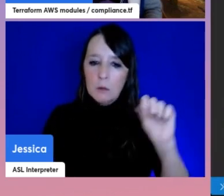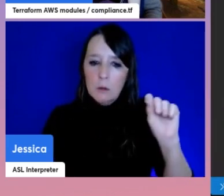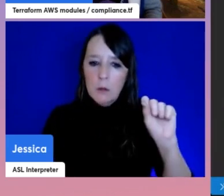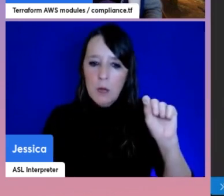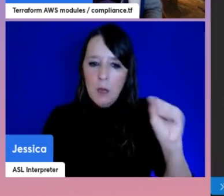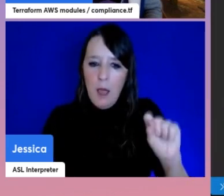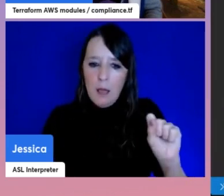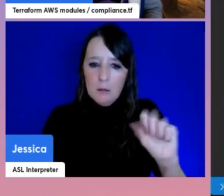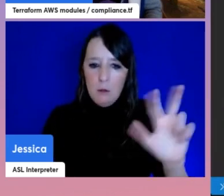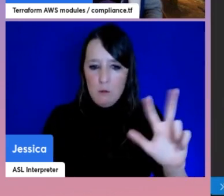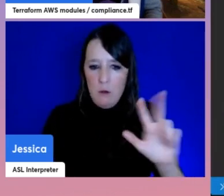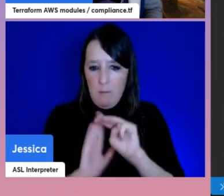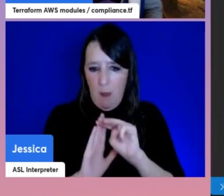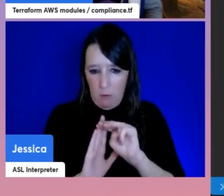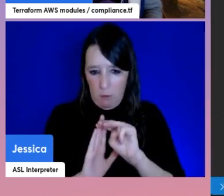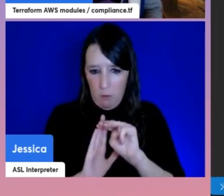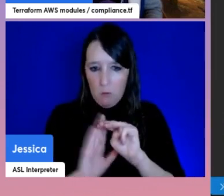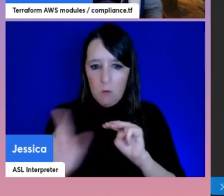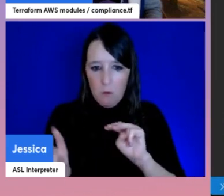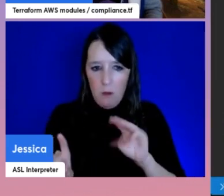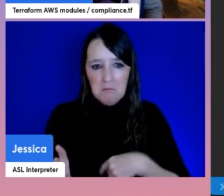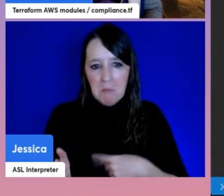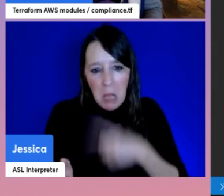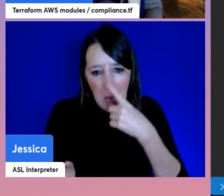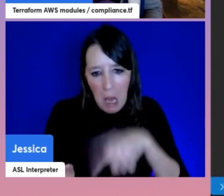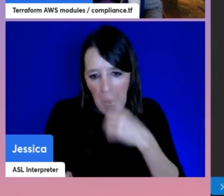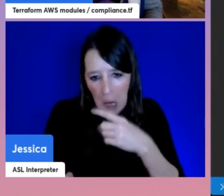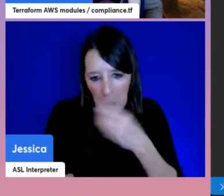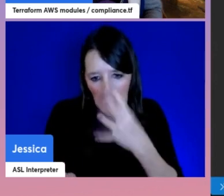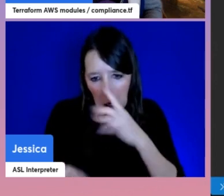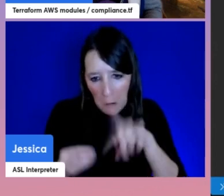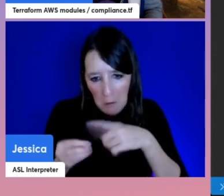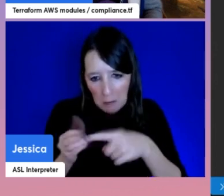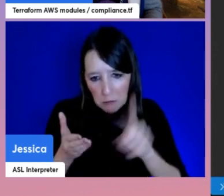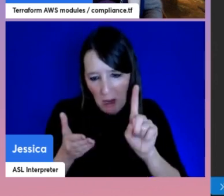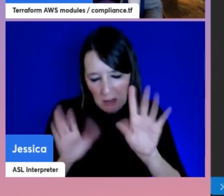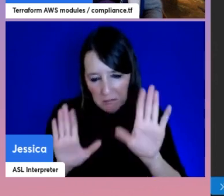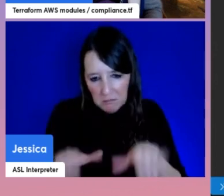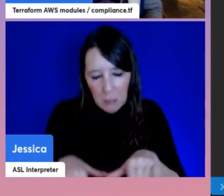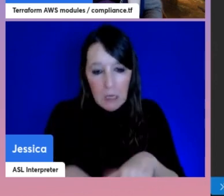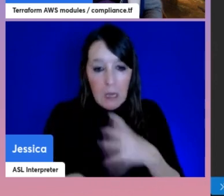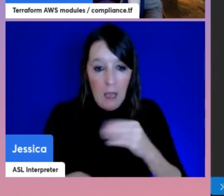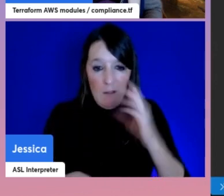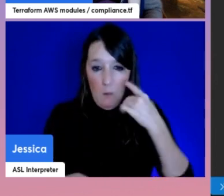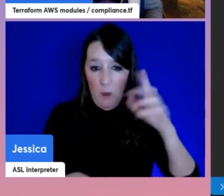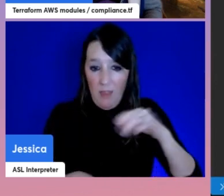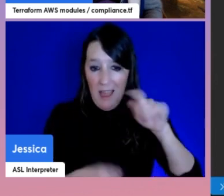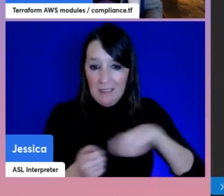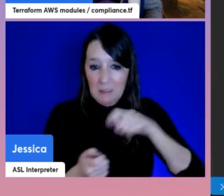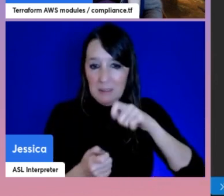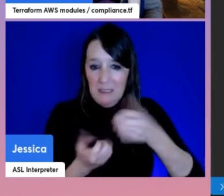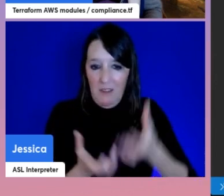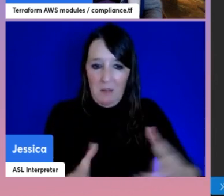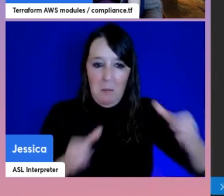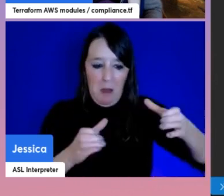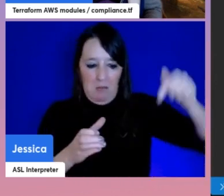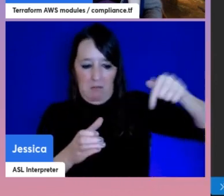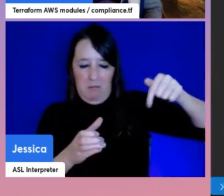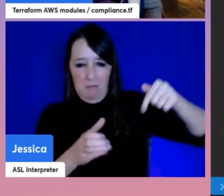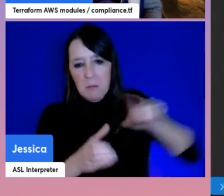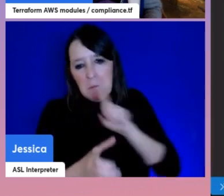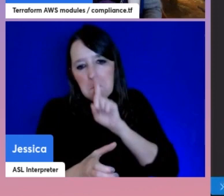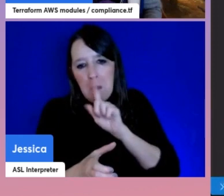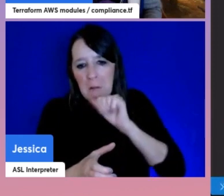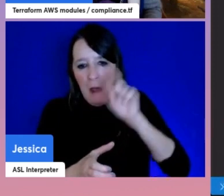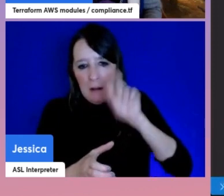specify that in this case, I don't care about this check, and for this specific bucket, we don't need to enable all of